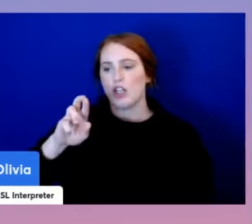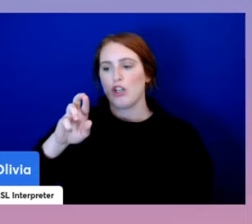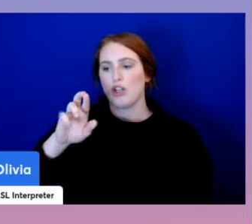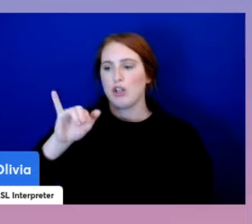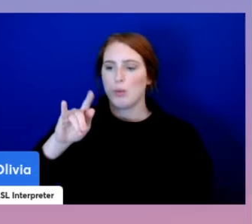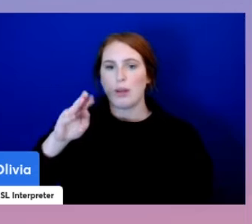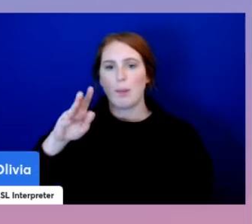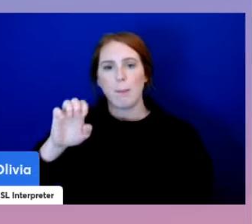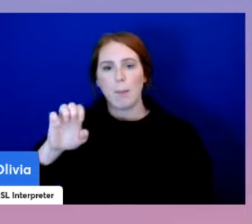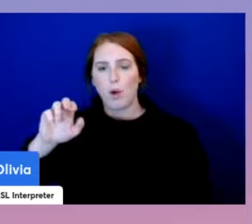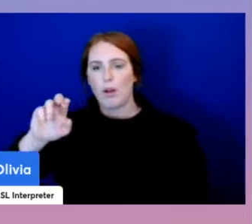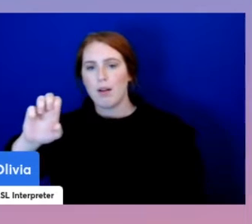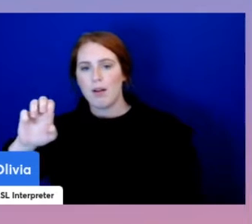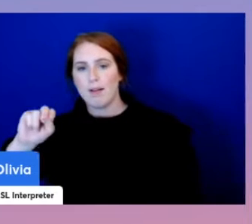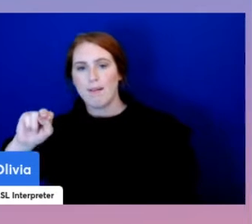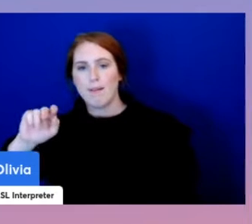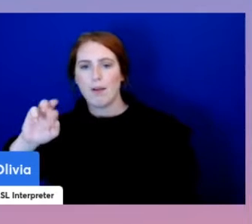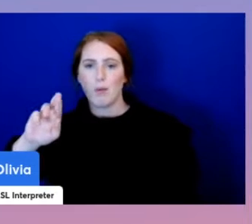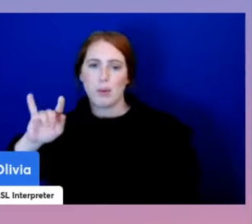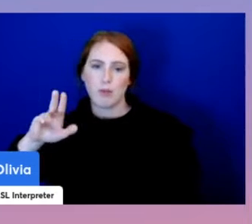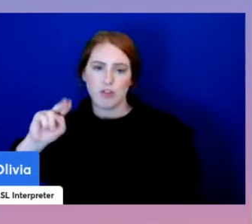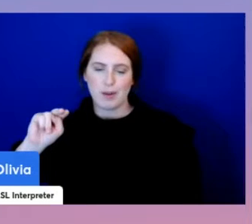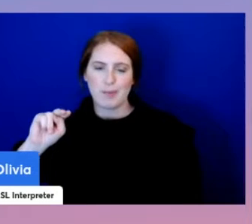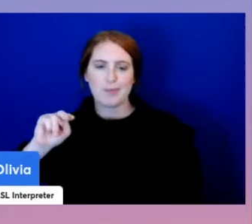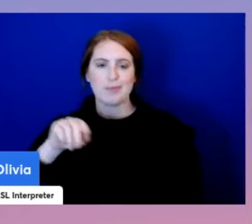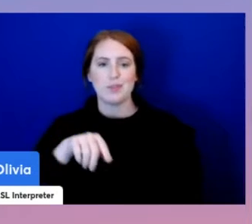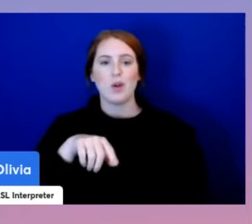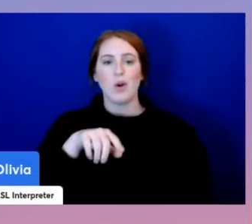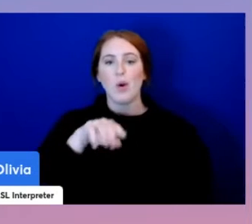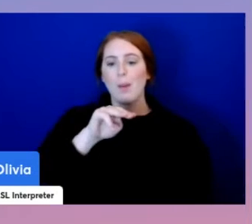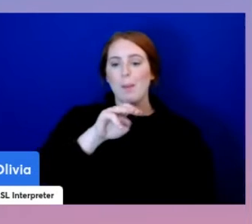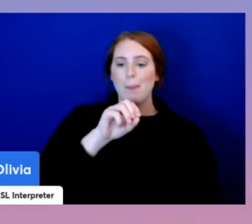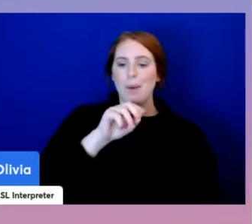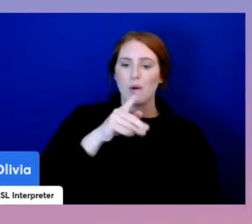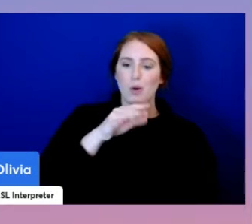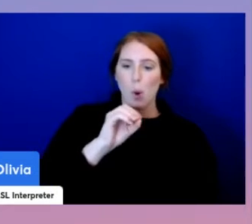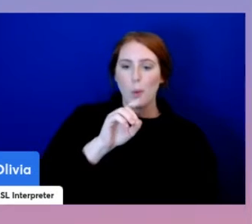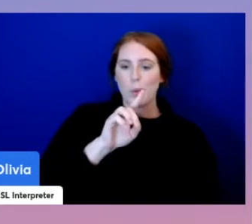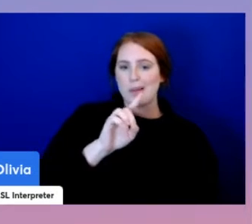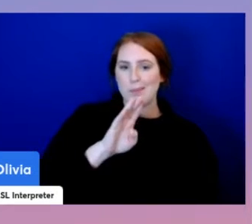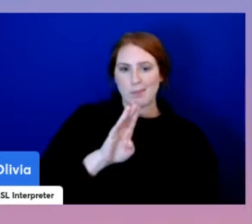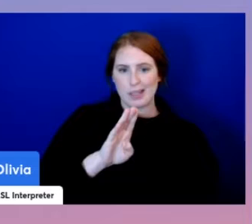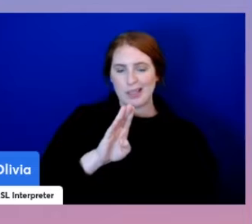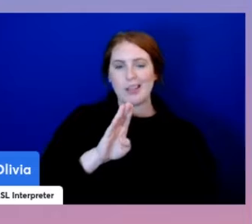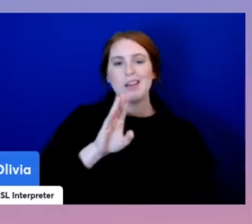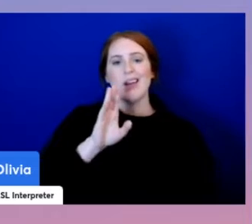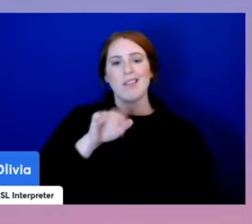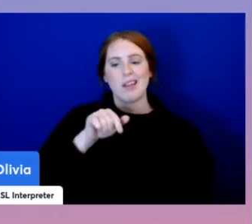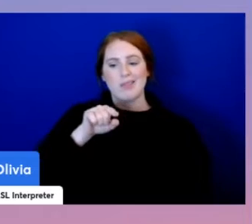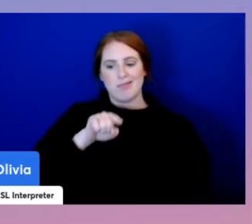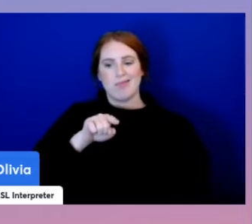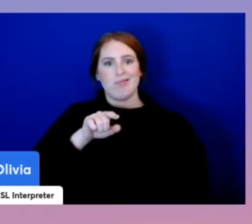a database that you can use for many